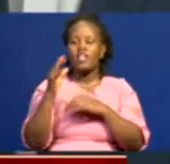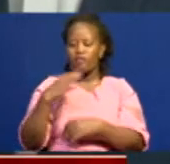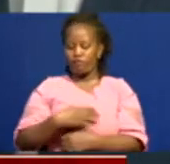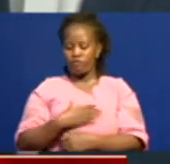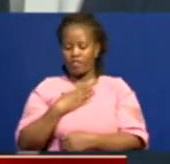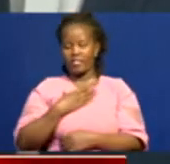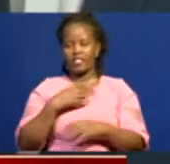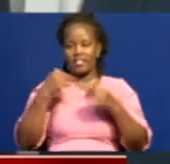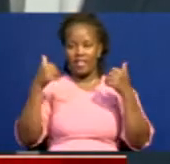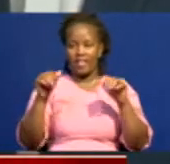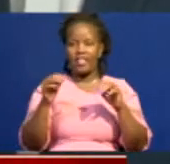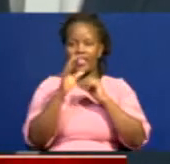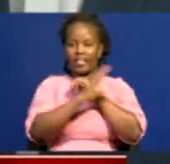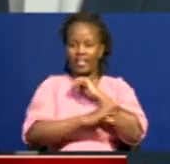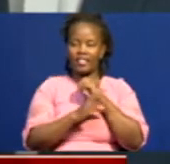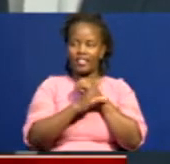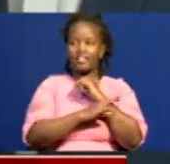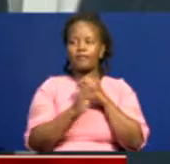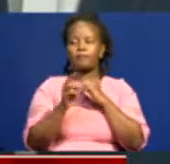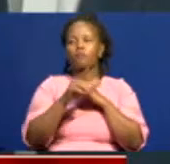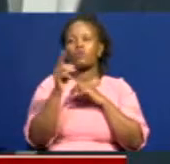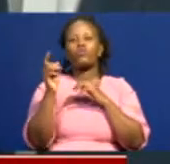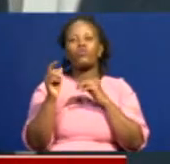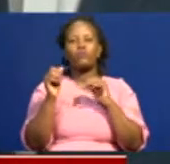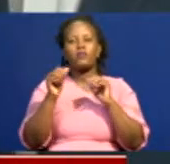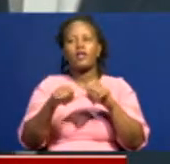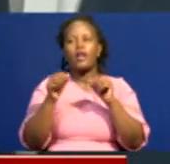that you'll be able to get less